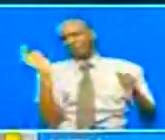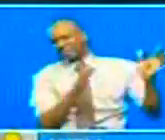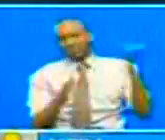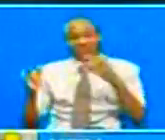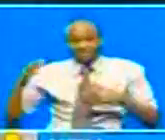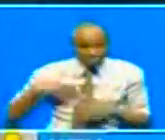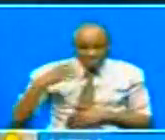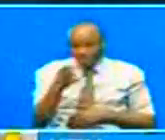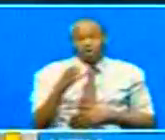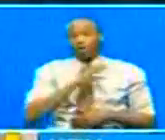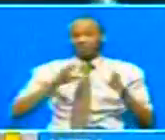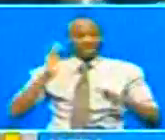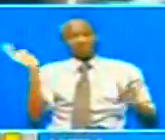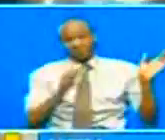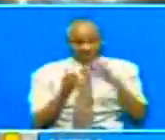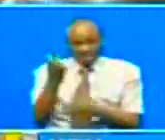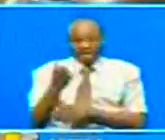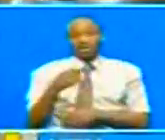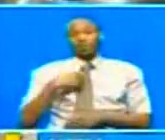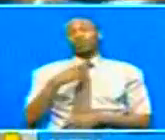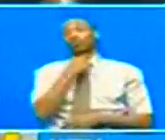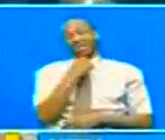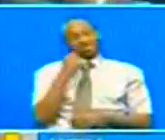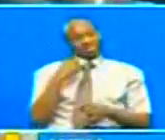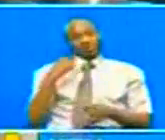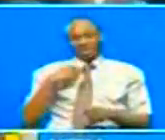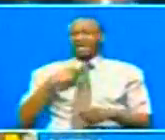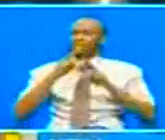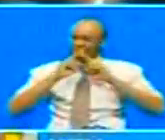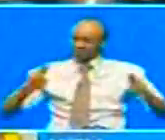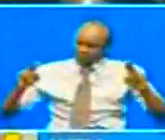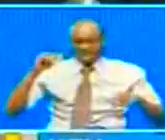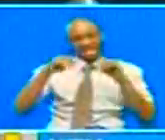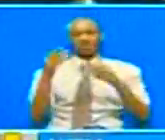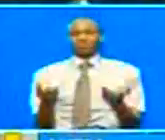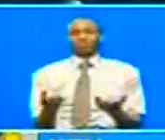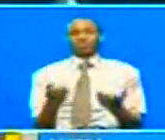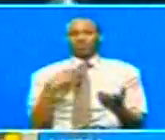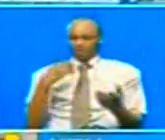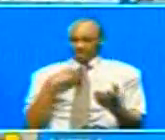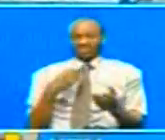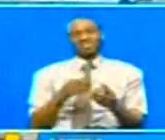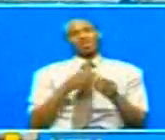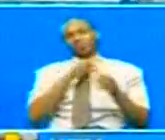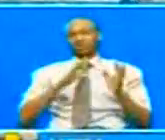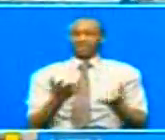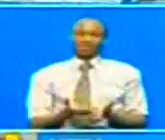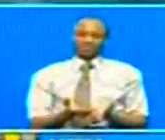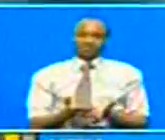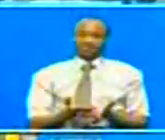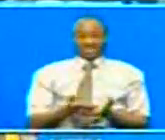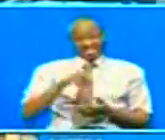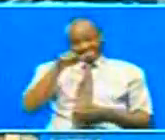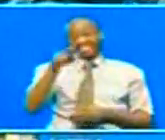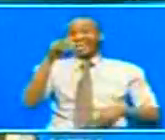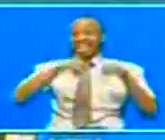people up, they are beating commissioners up, and we were going to just conduct a very peaceful election, electing the lead commissioner. SONU elections